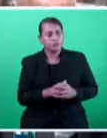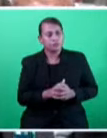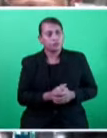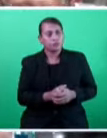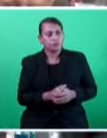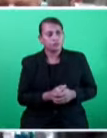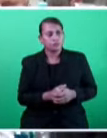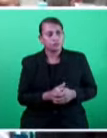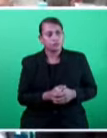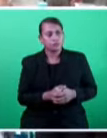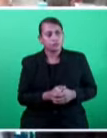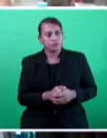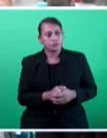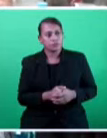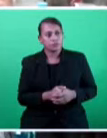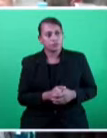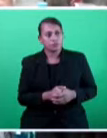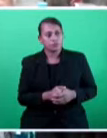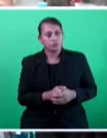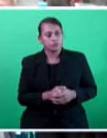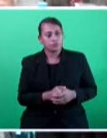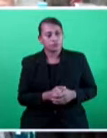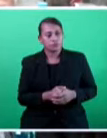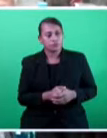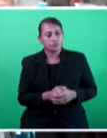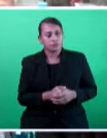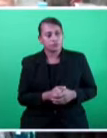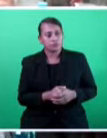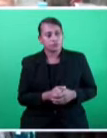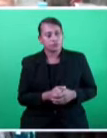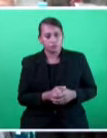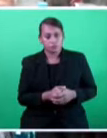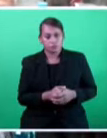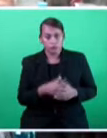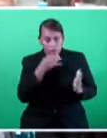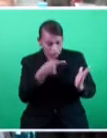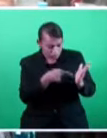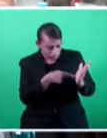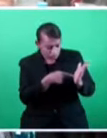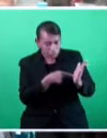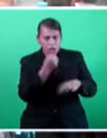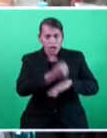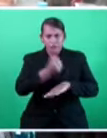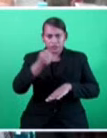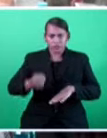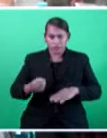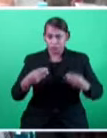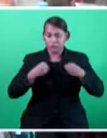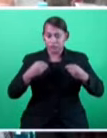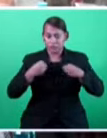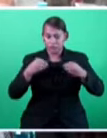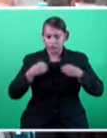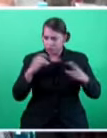Yes, it says that Government business takes precedence